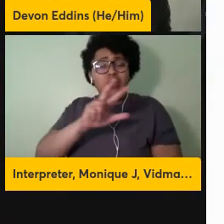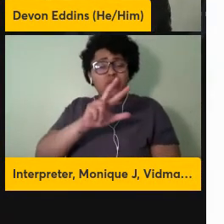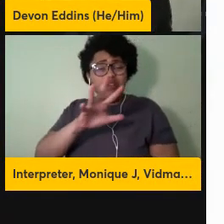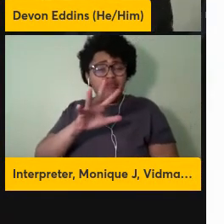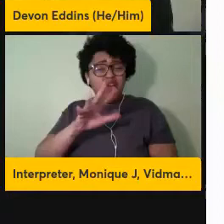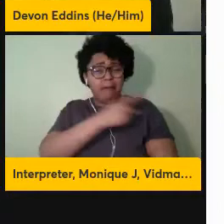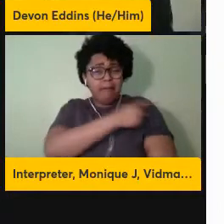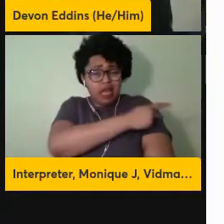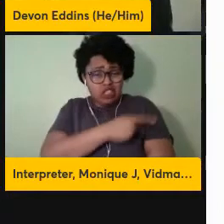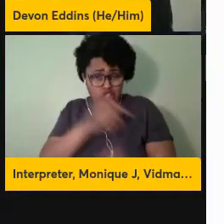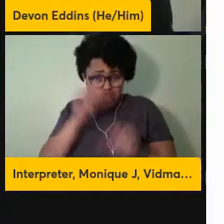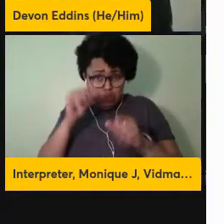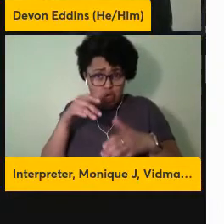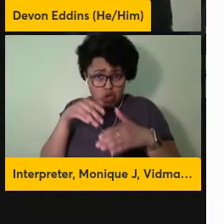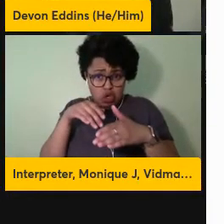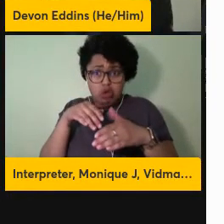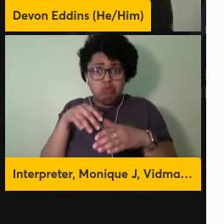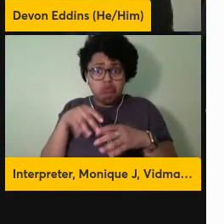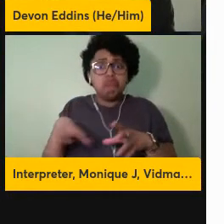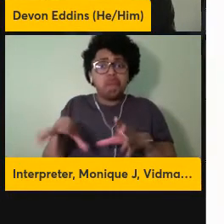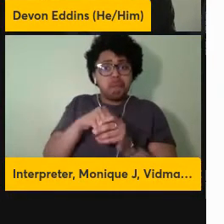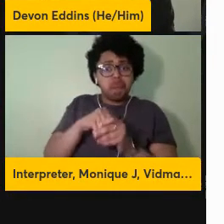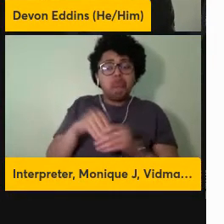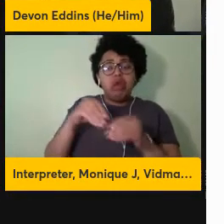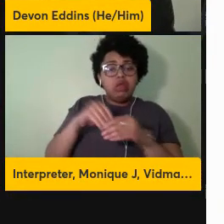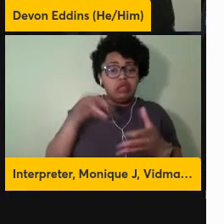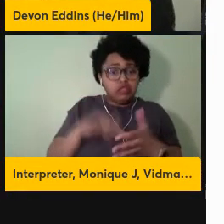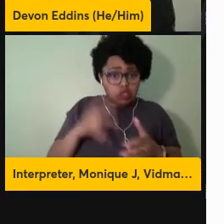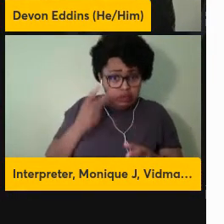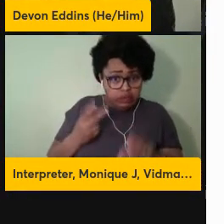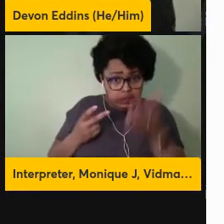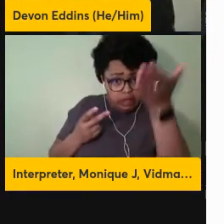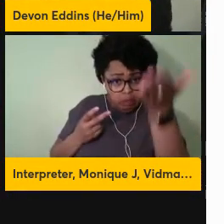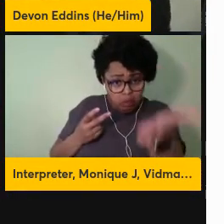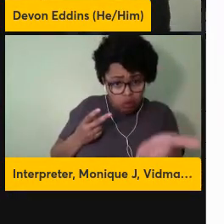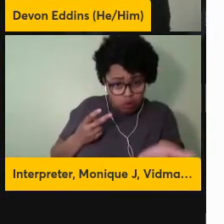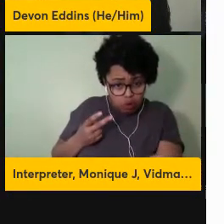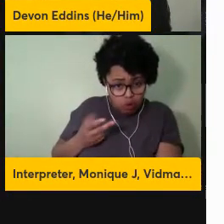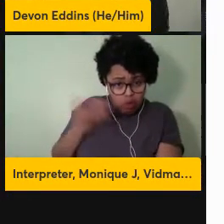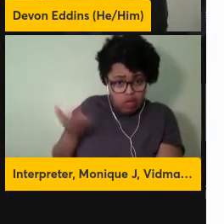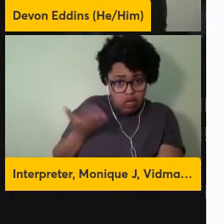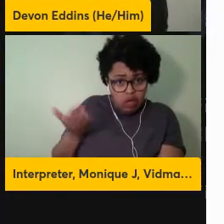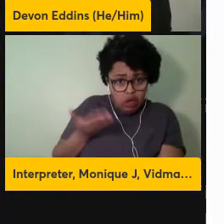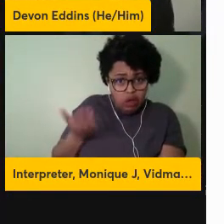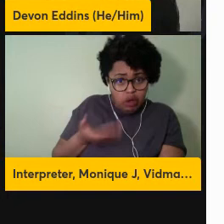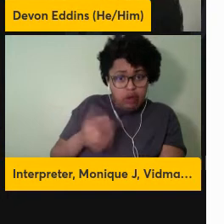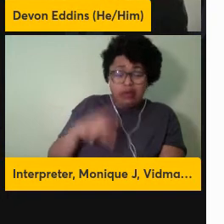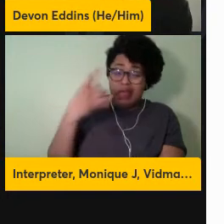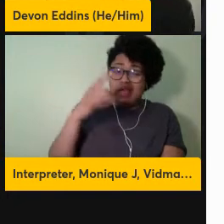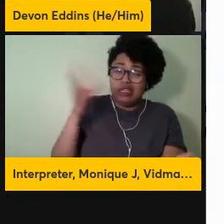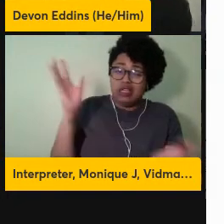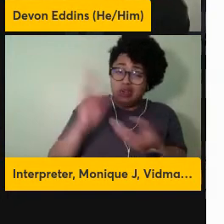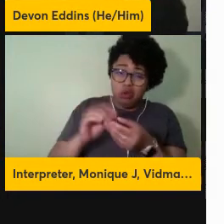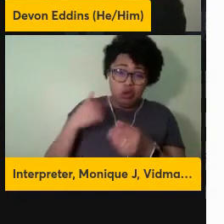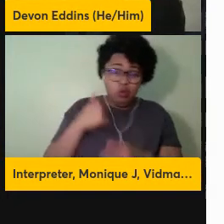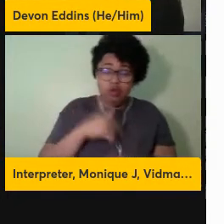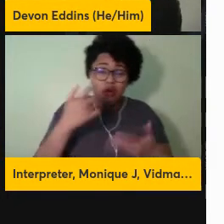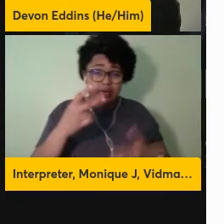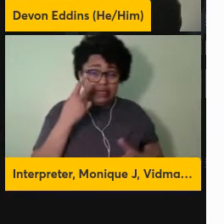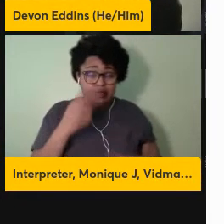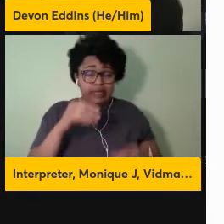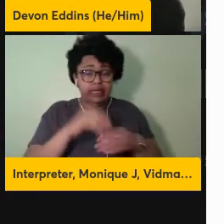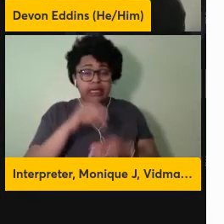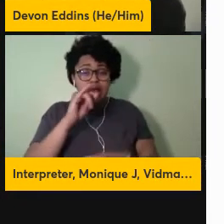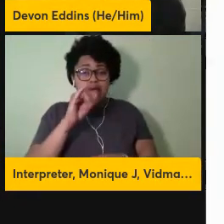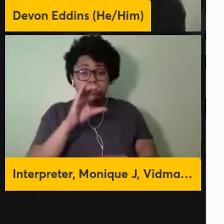this study, and they are shown here in this table. So we had 18 patients that were seen in the ICU and had an